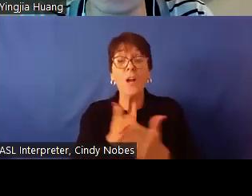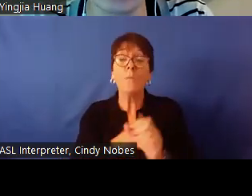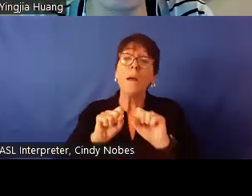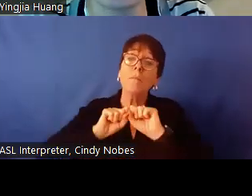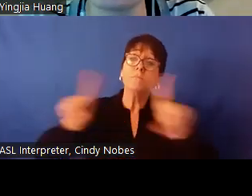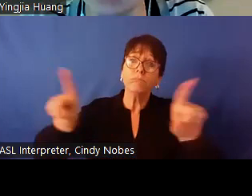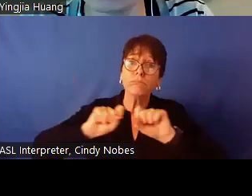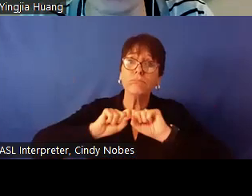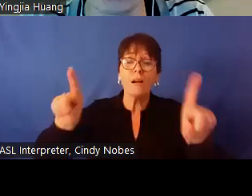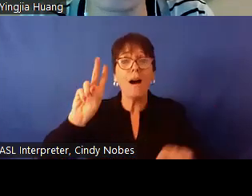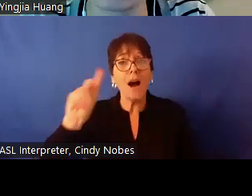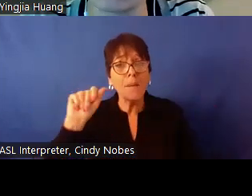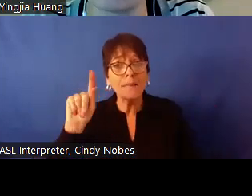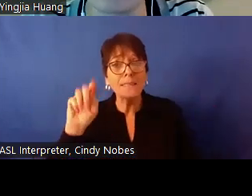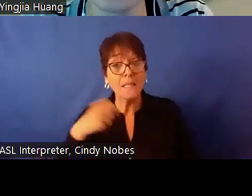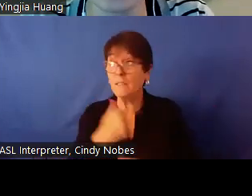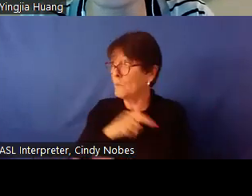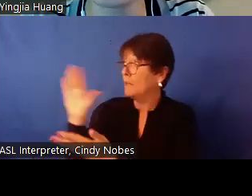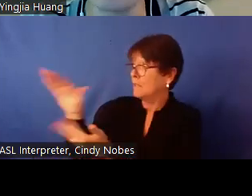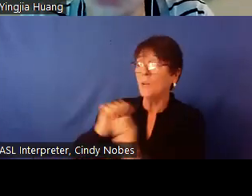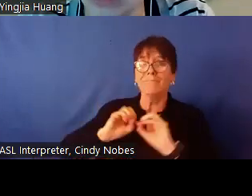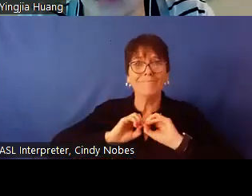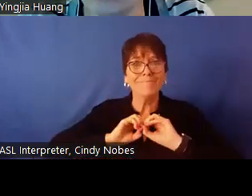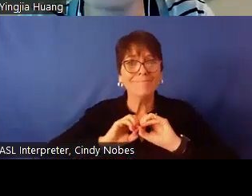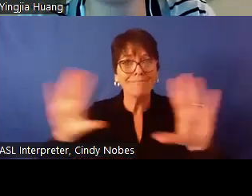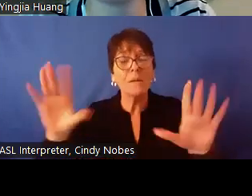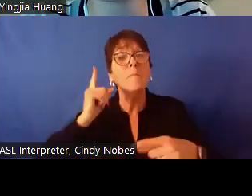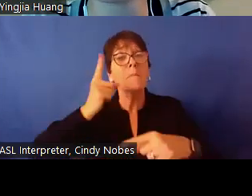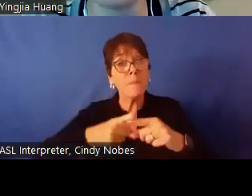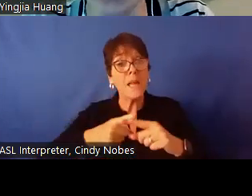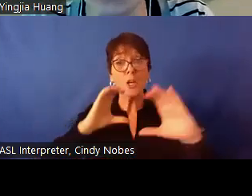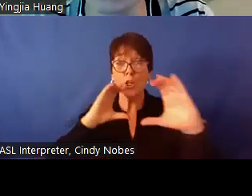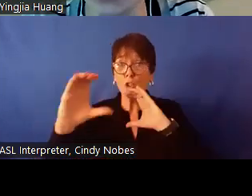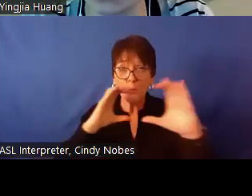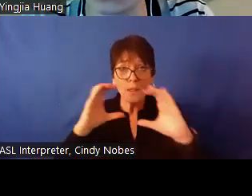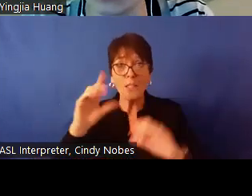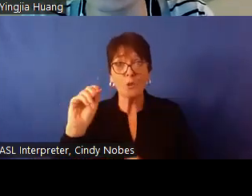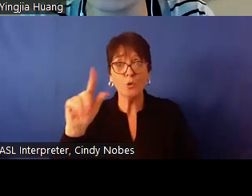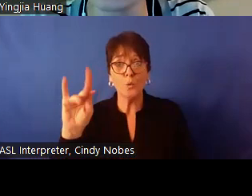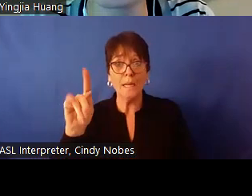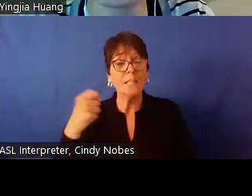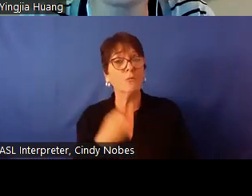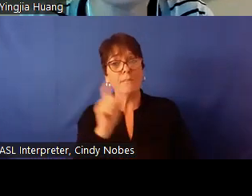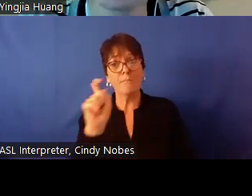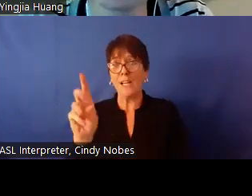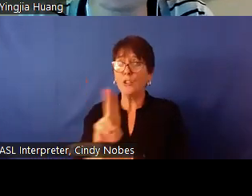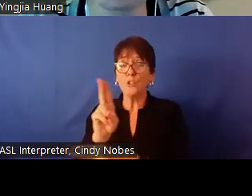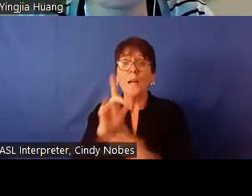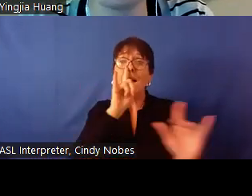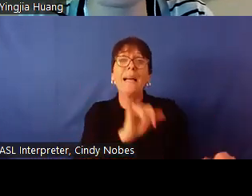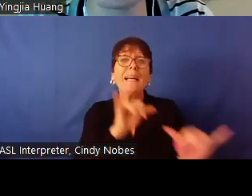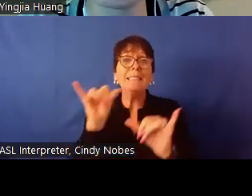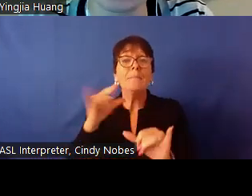very updates once we receive them, and also pushing out communication toolkits for you to use, very similar to our